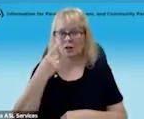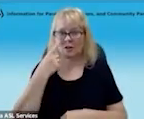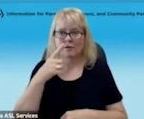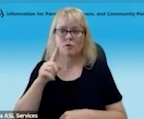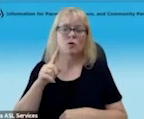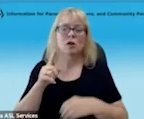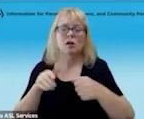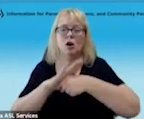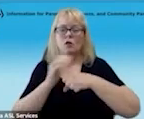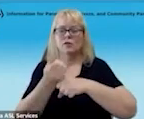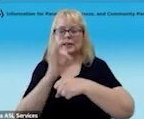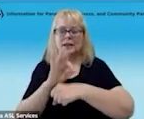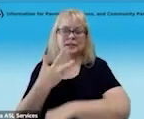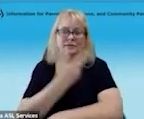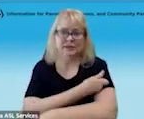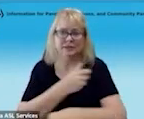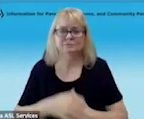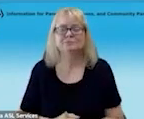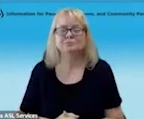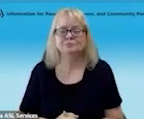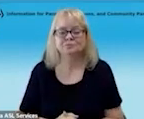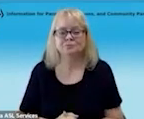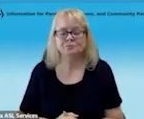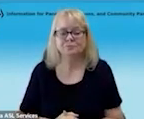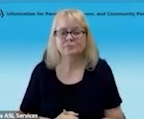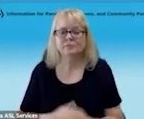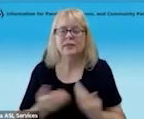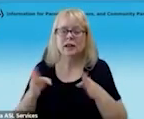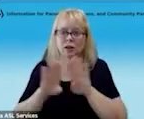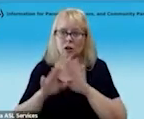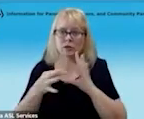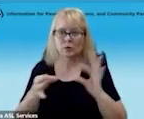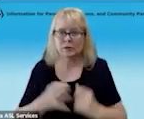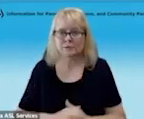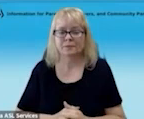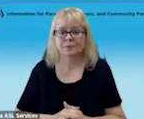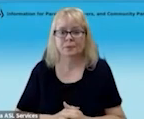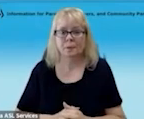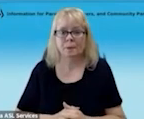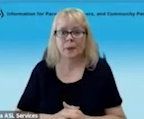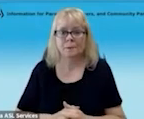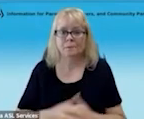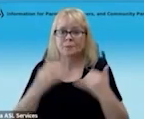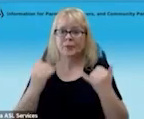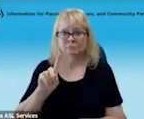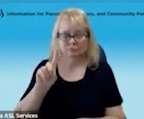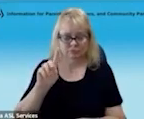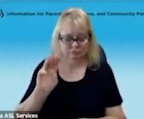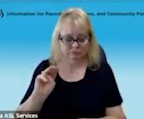community superheroes working to protect children and youth from COVID-19. Then closing